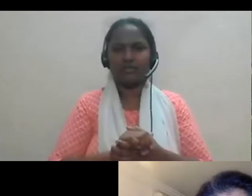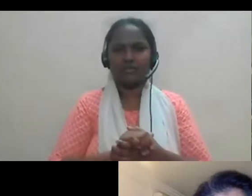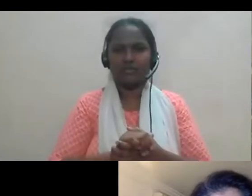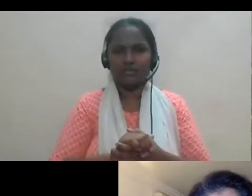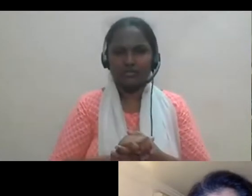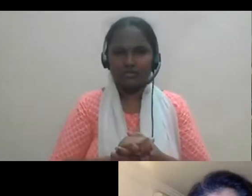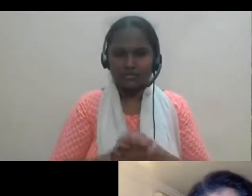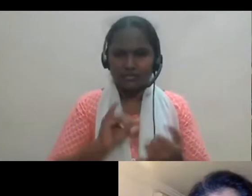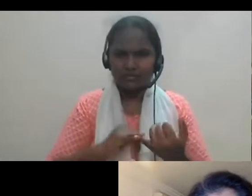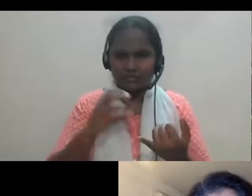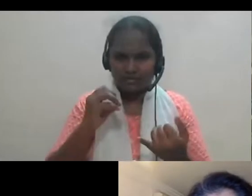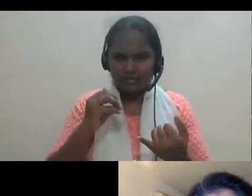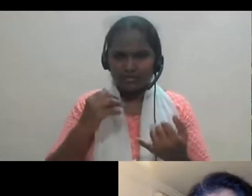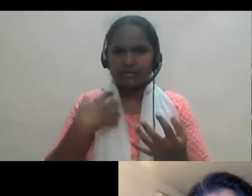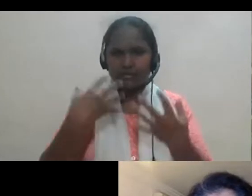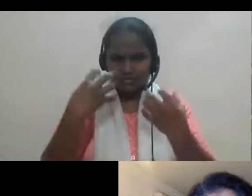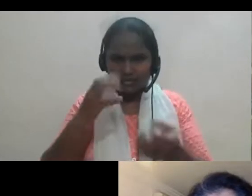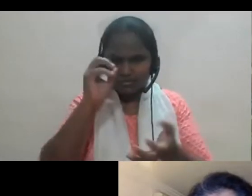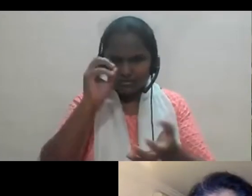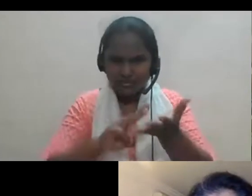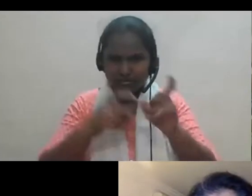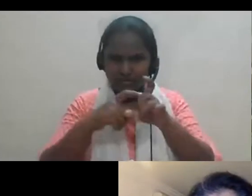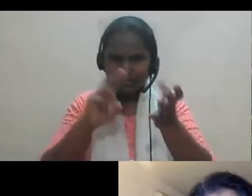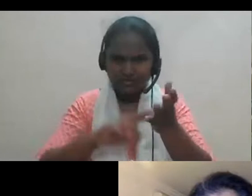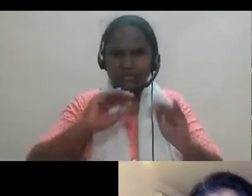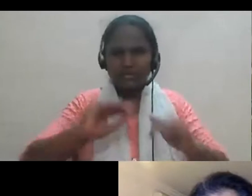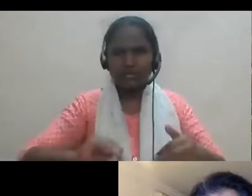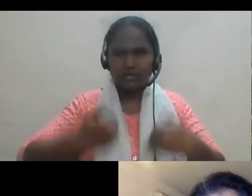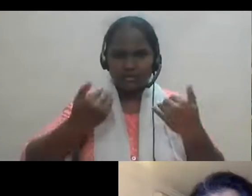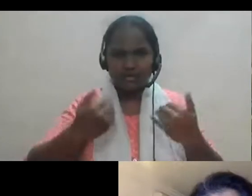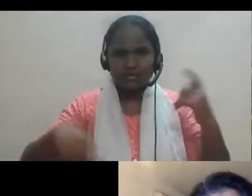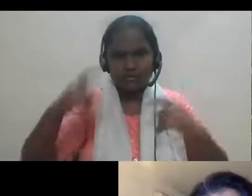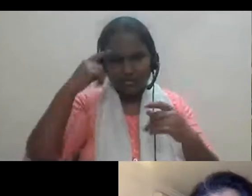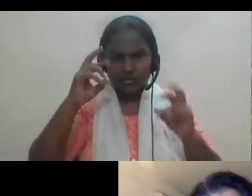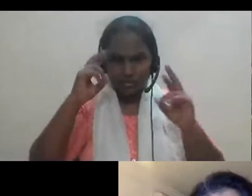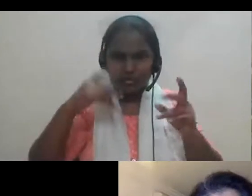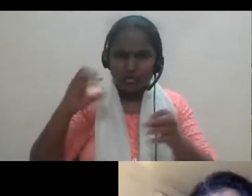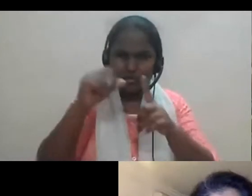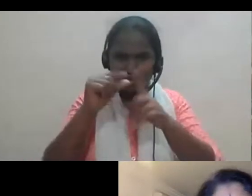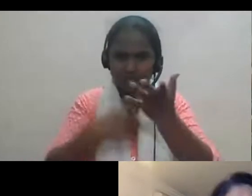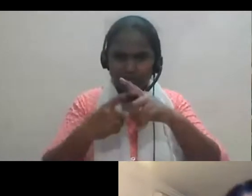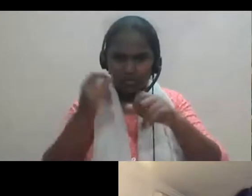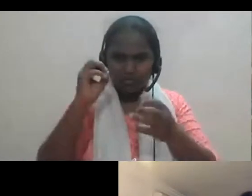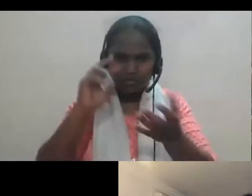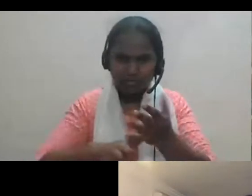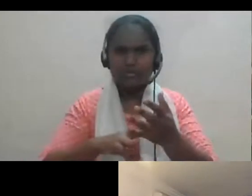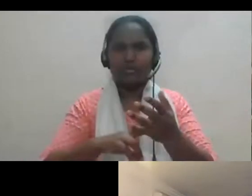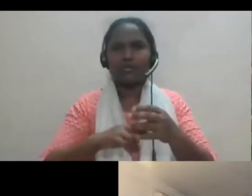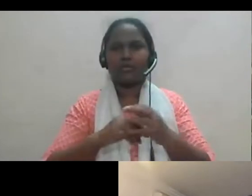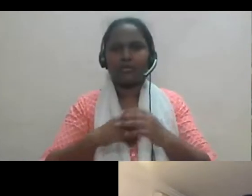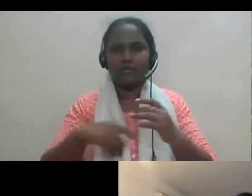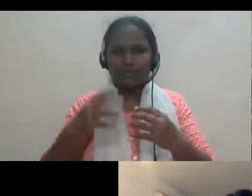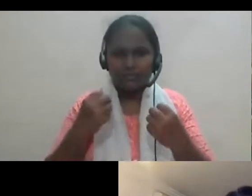And so there was we commissioned this study on how does racism operate in Argentina. Yeah. And for example,